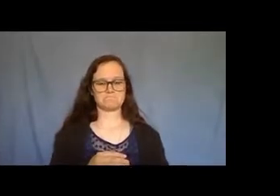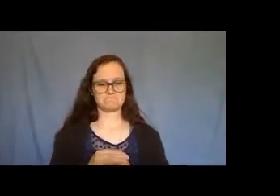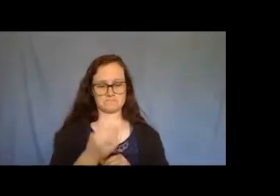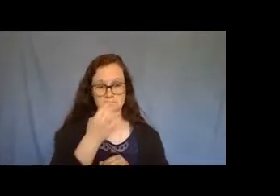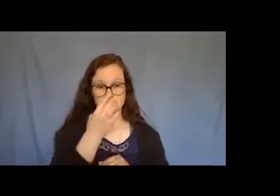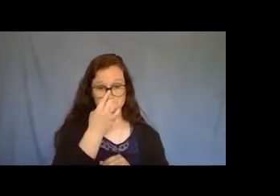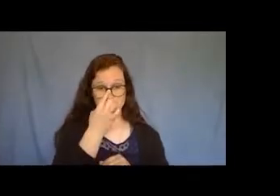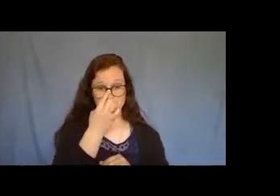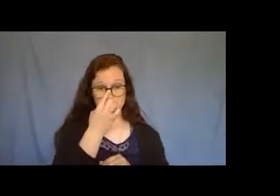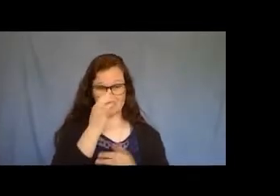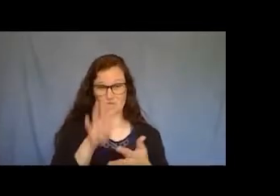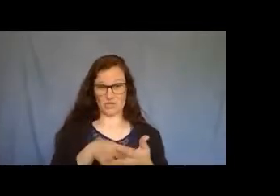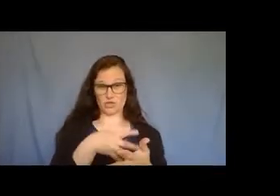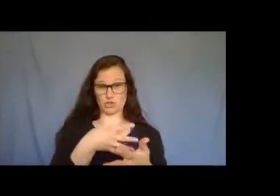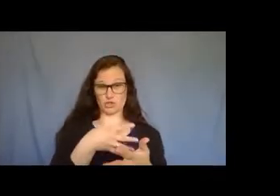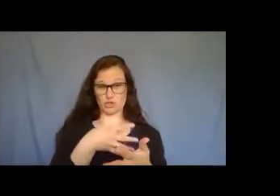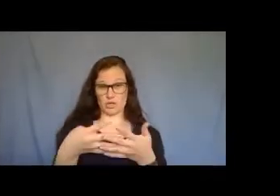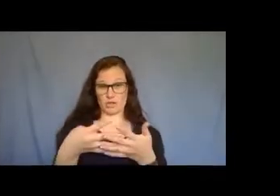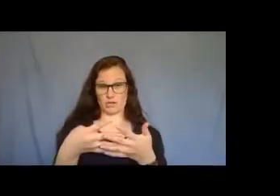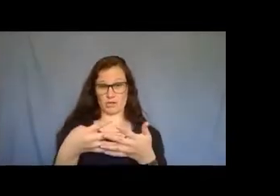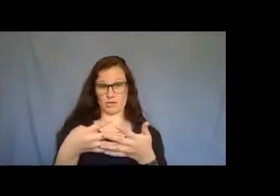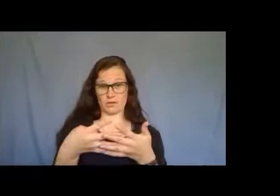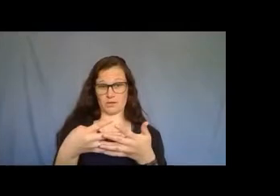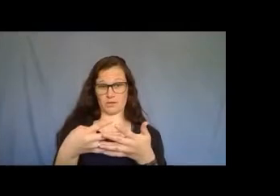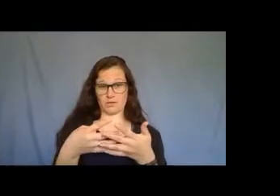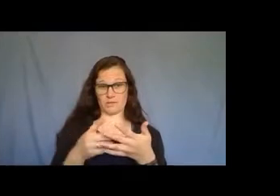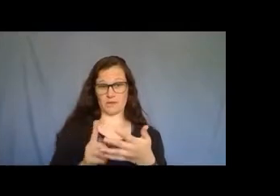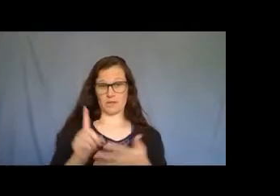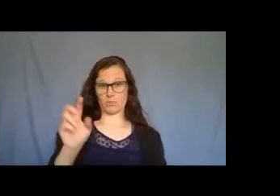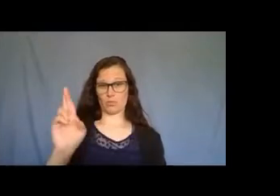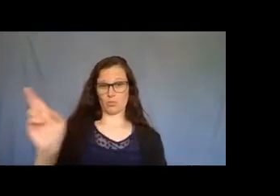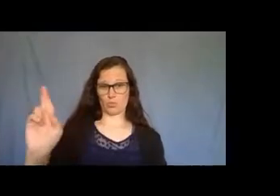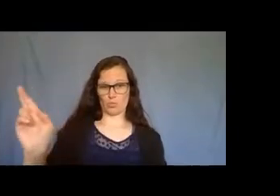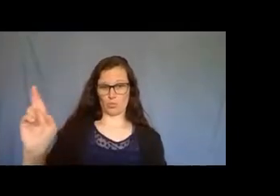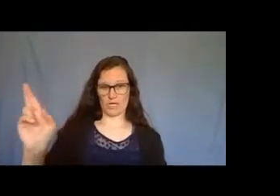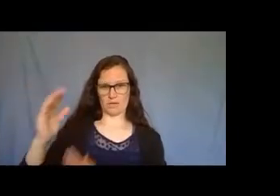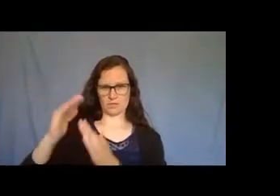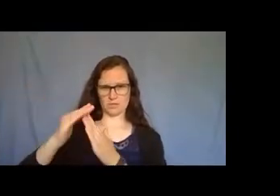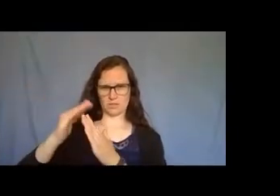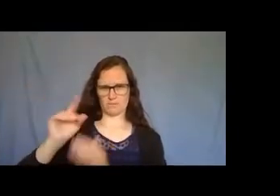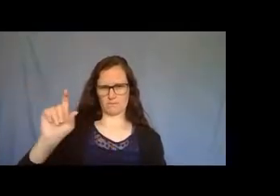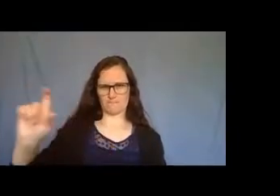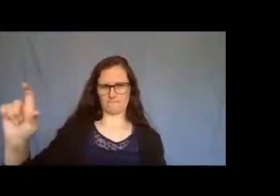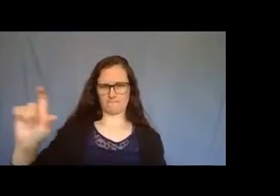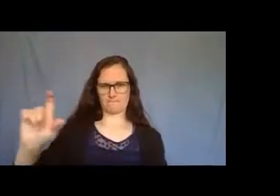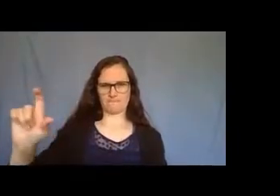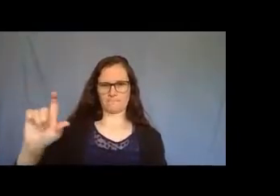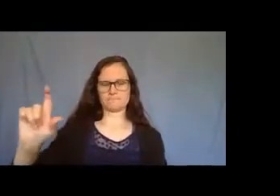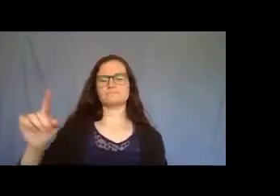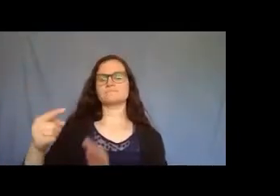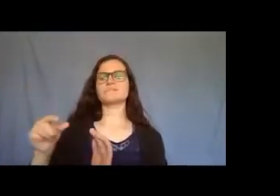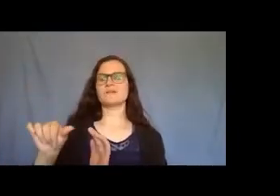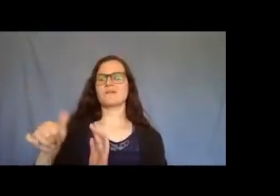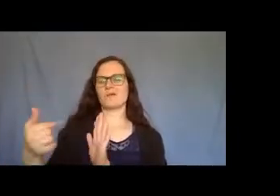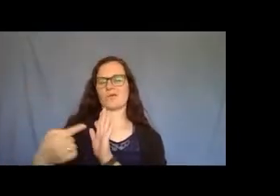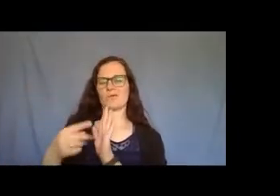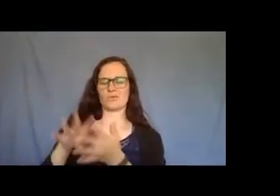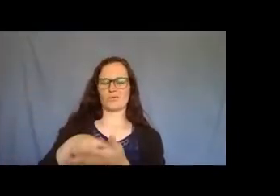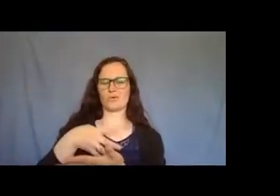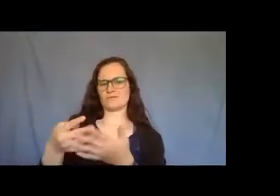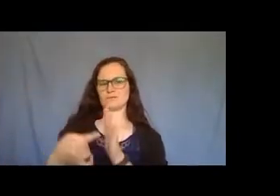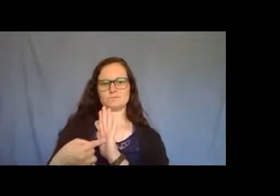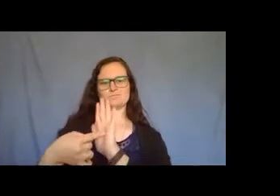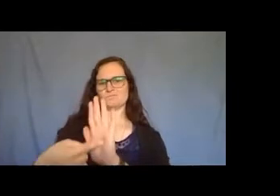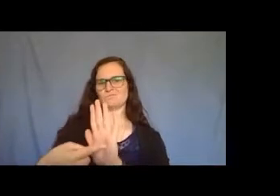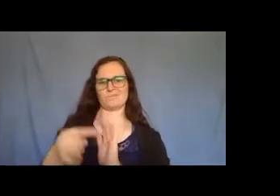The chart on the upper right is another way of graphically representing this. Like